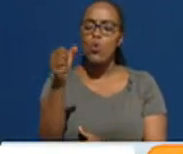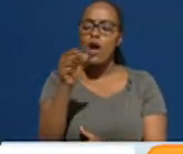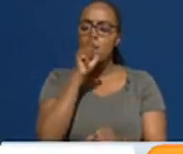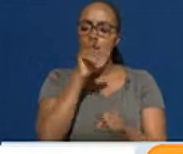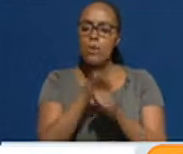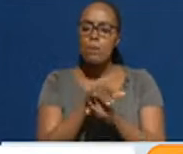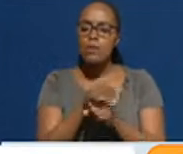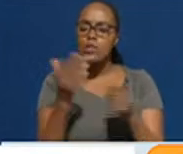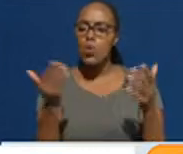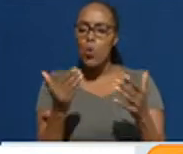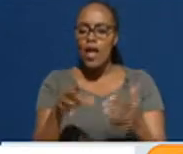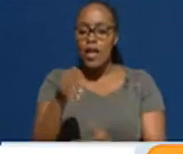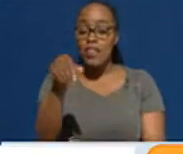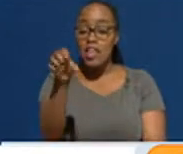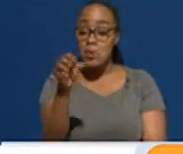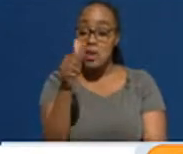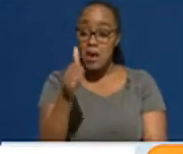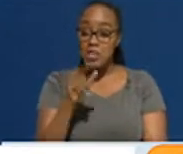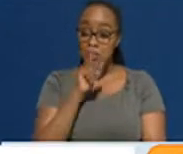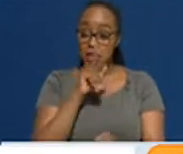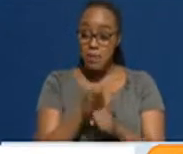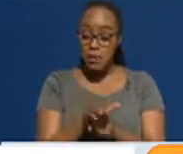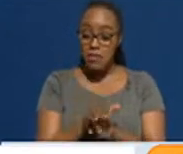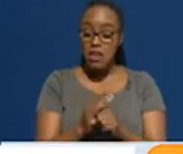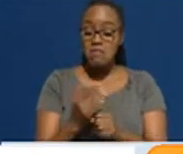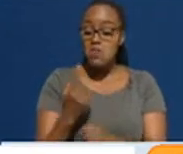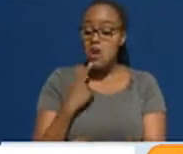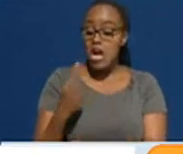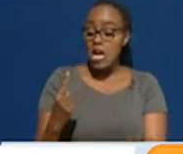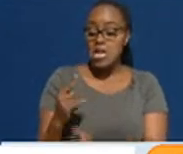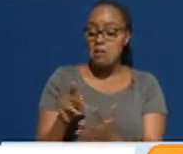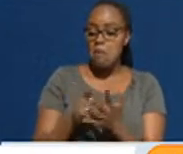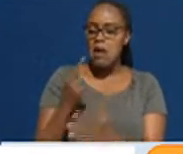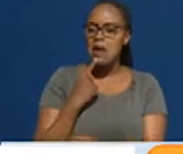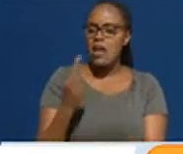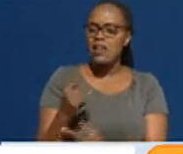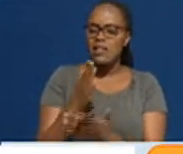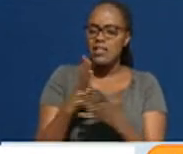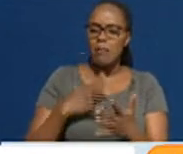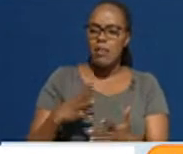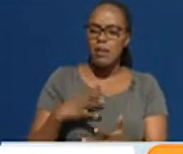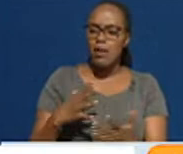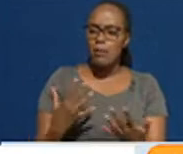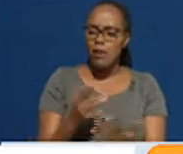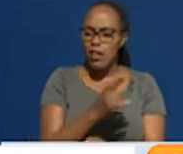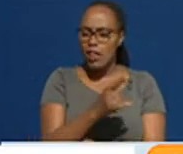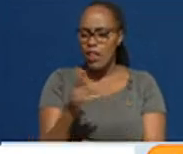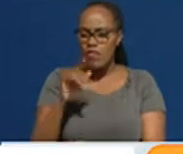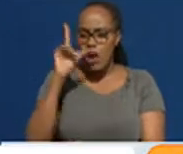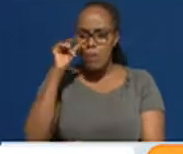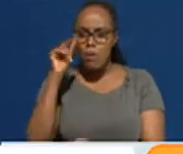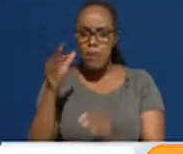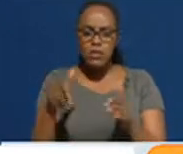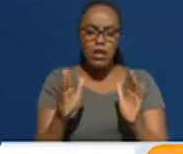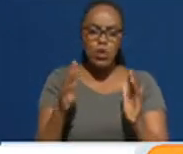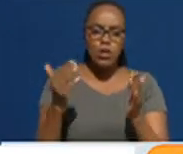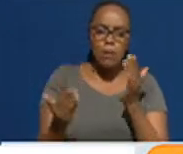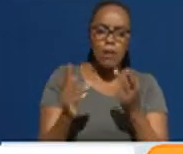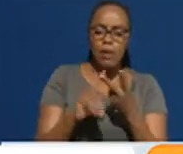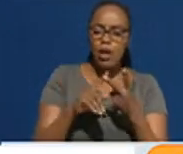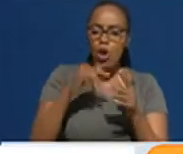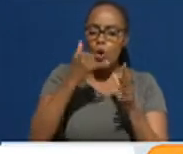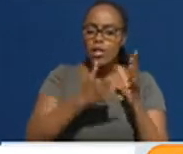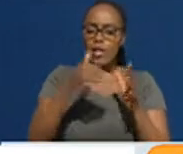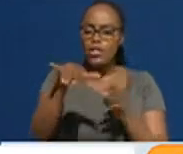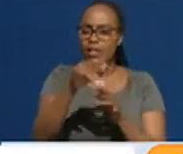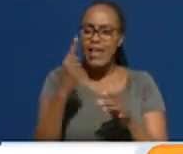promised? Yeah. The unga that they were promised of 100 shillings somehow got lost either on Mombasa Road or industrial